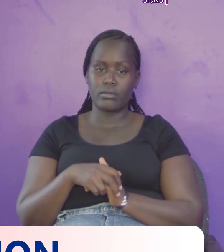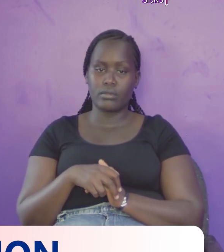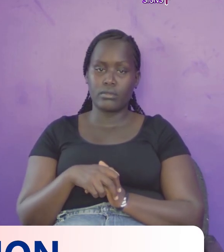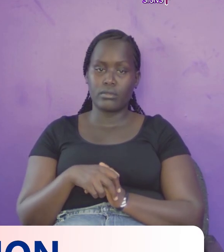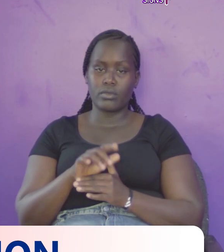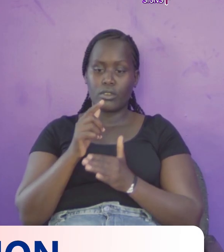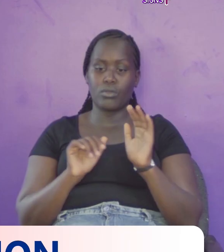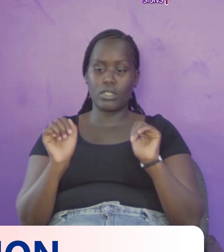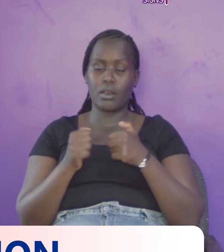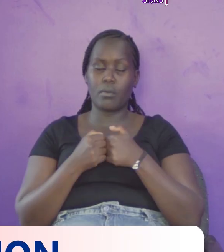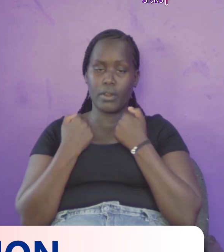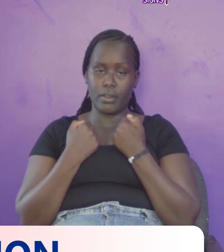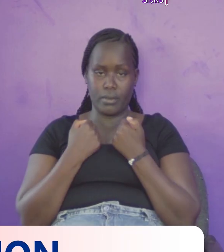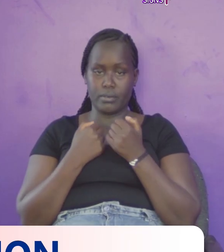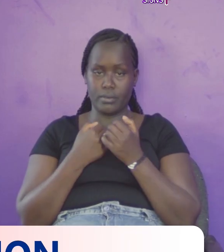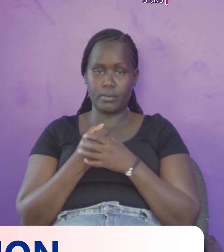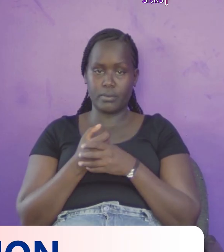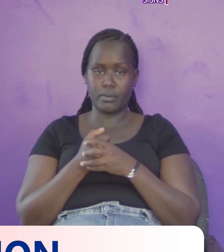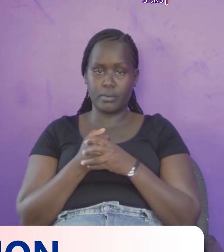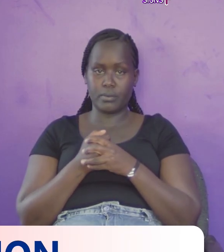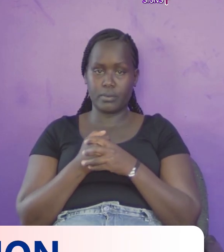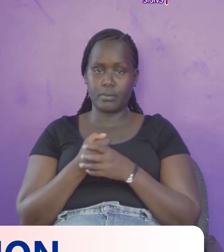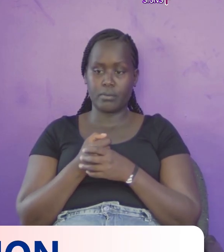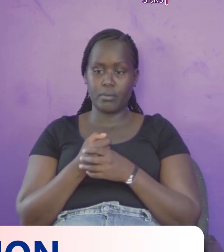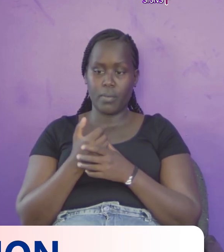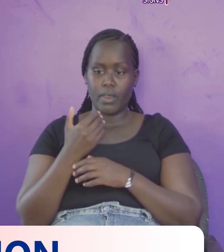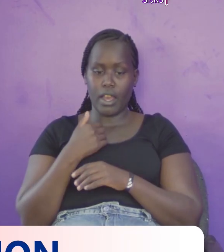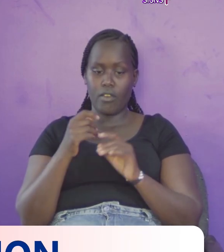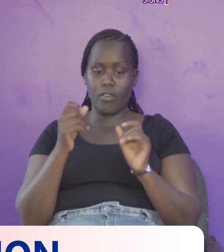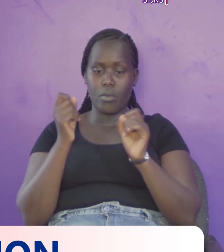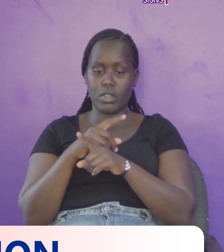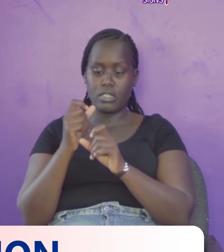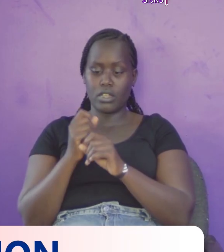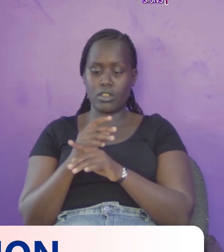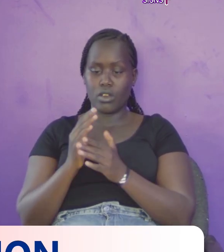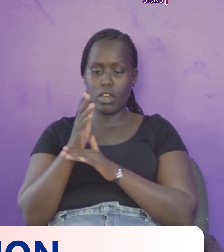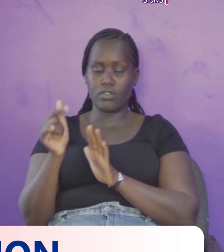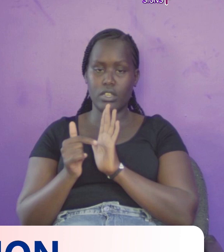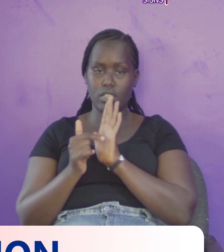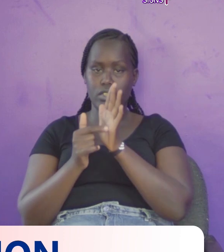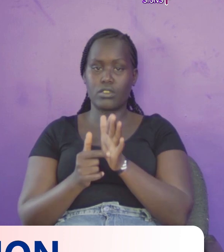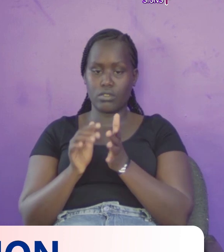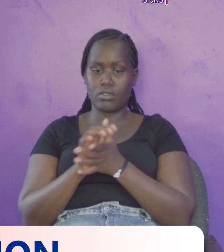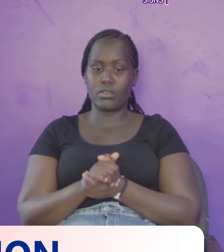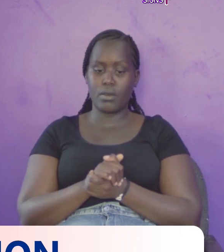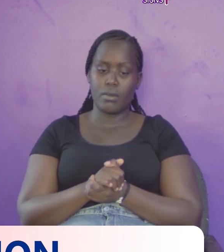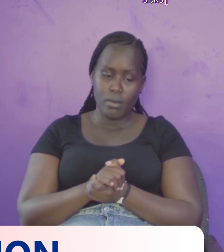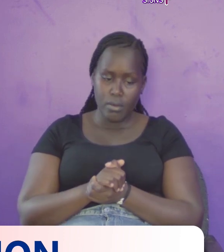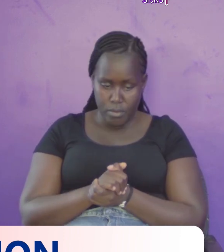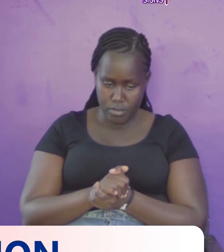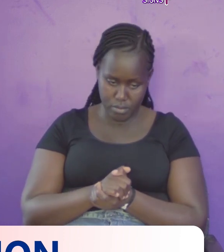What happened? Oh my, I'll put that thing on my TikTok after this show. Sijui correct wamudende.